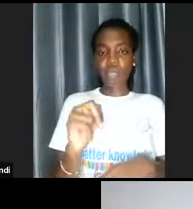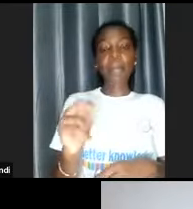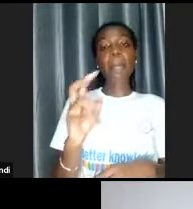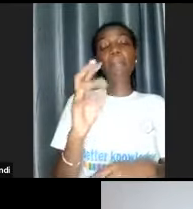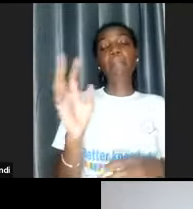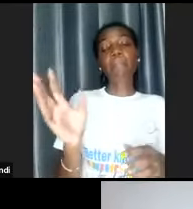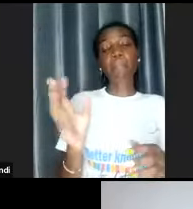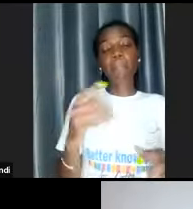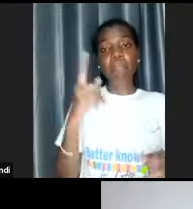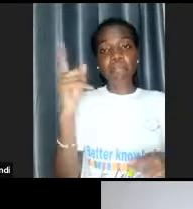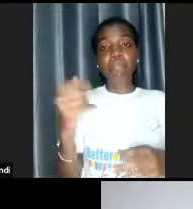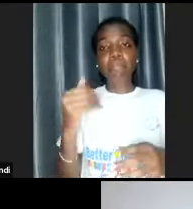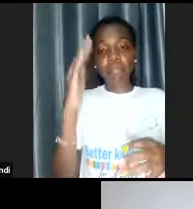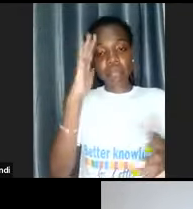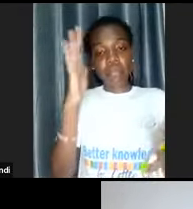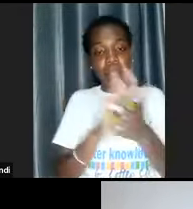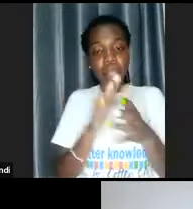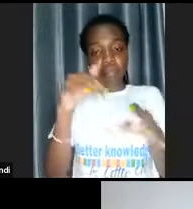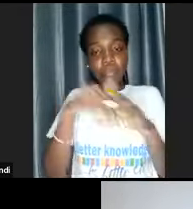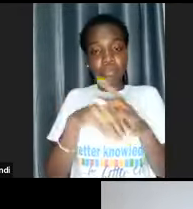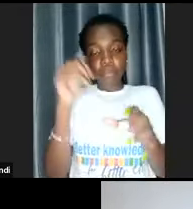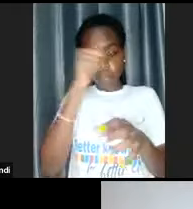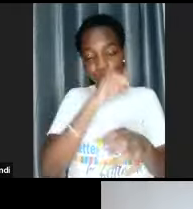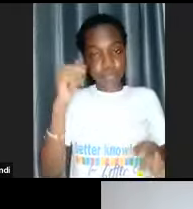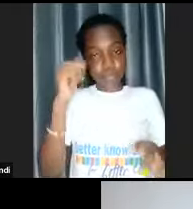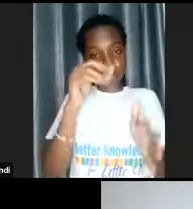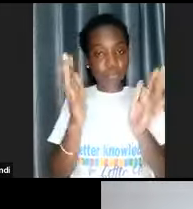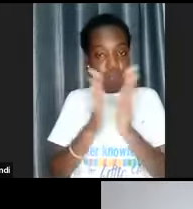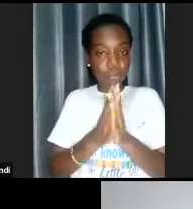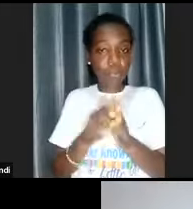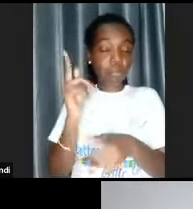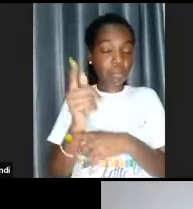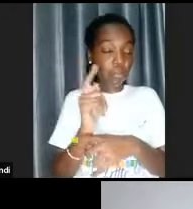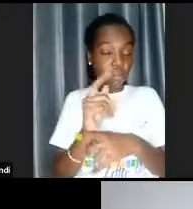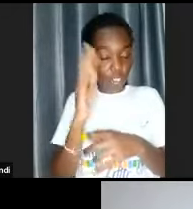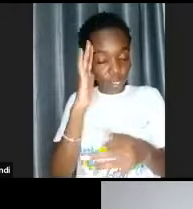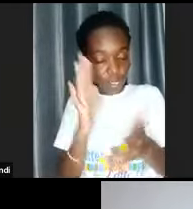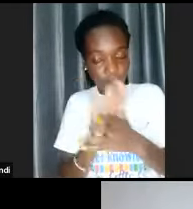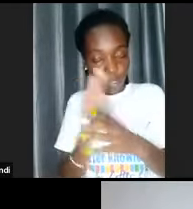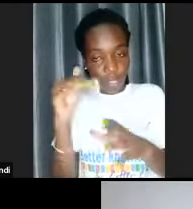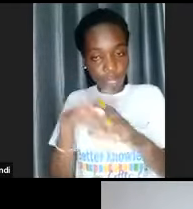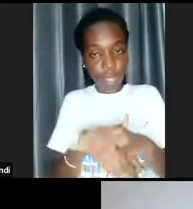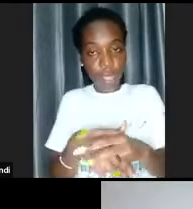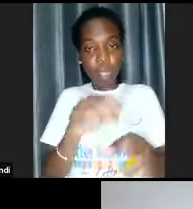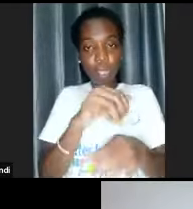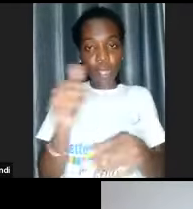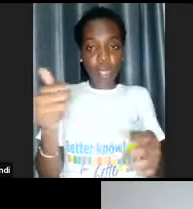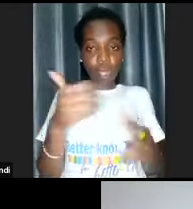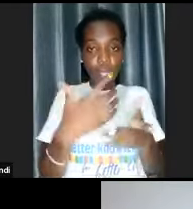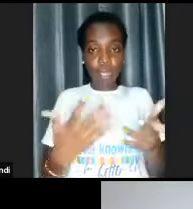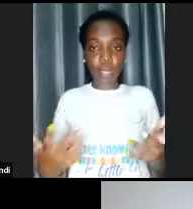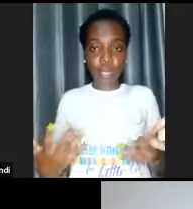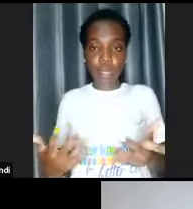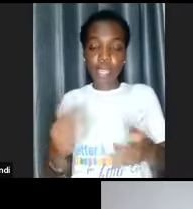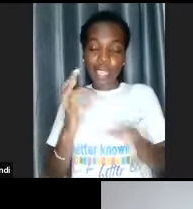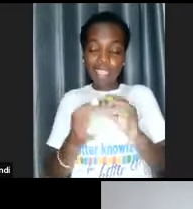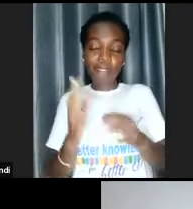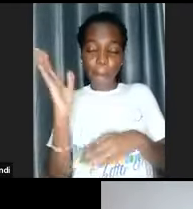Africans. And therefore, that conviction, and also for Wangari Maathai, there was a conviction around, if we cut these trees,